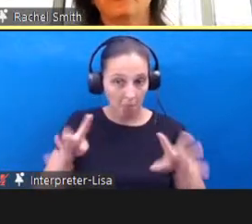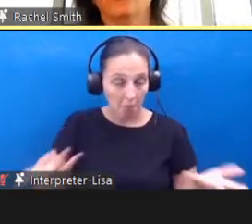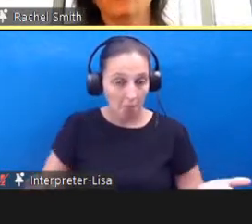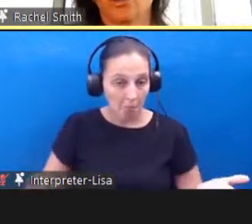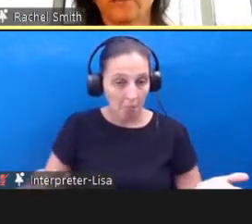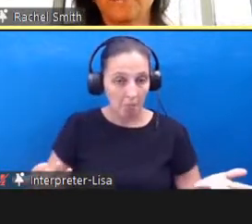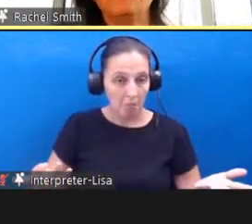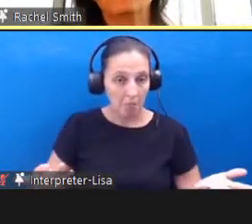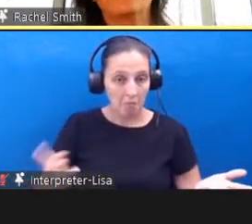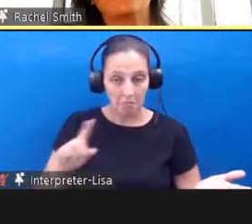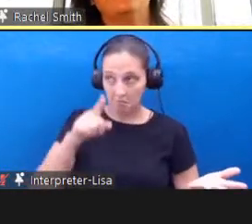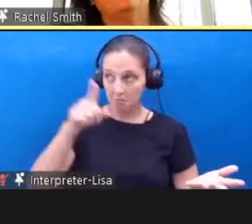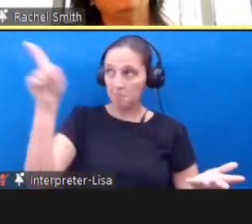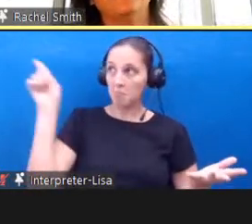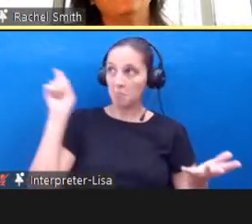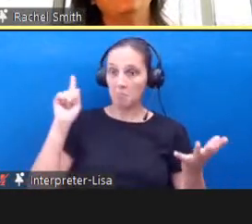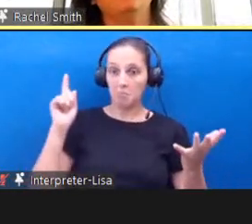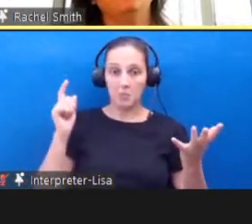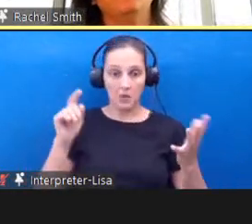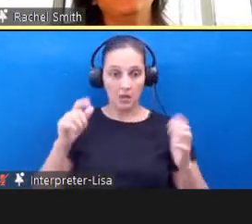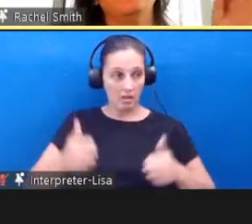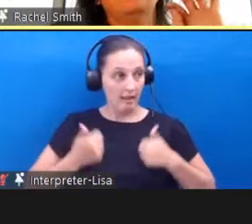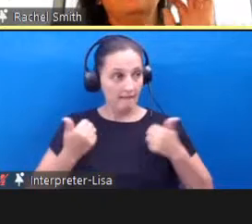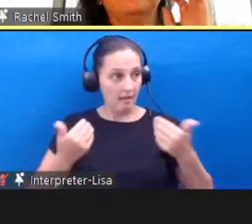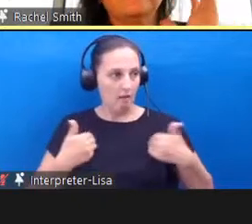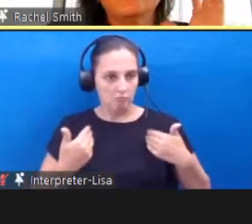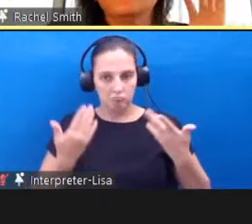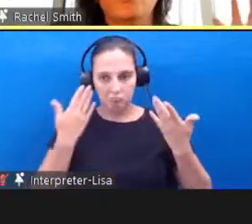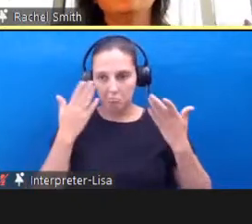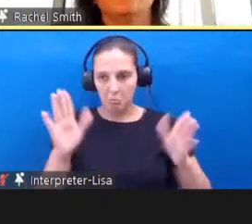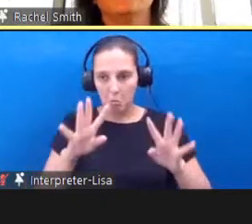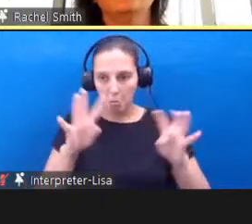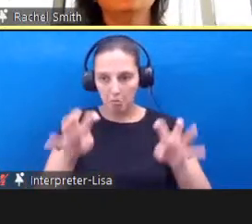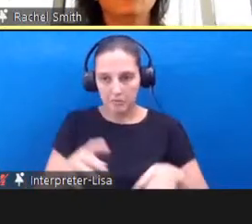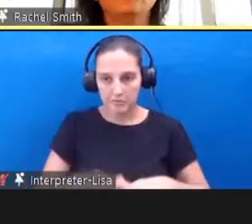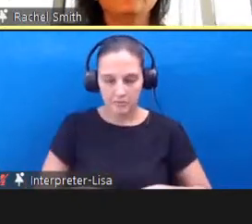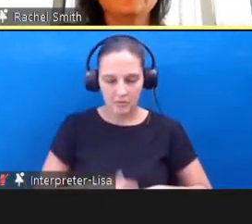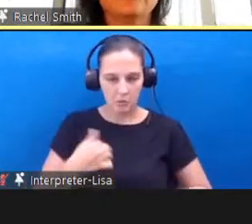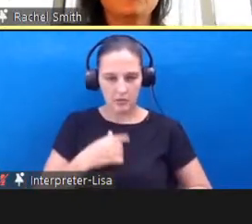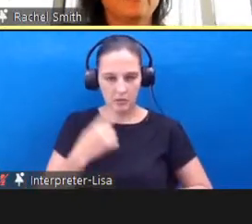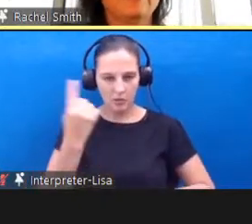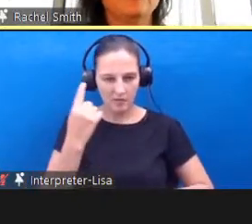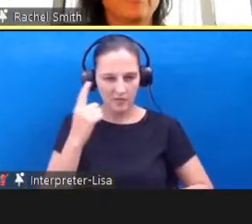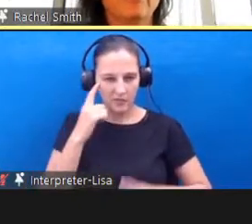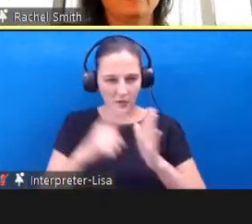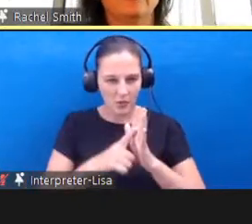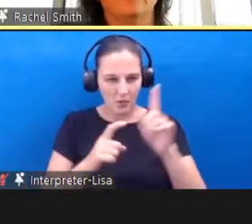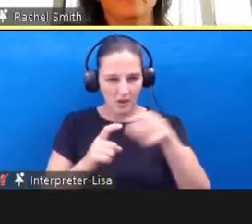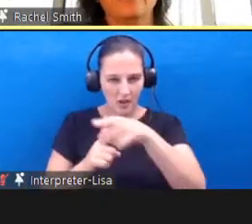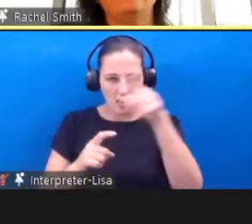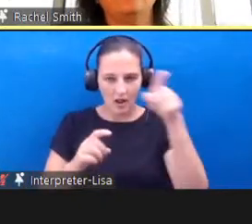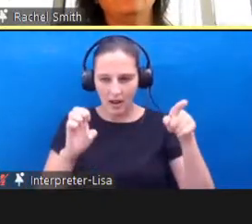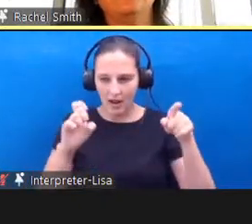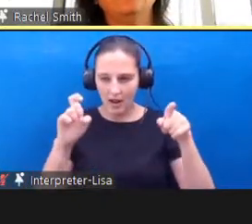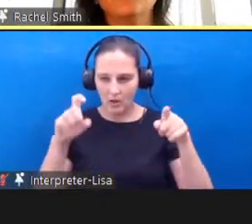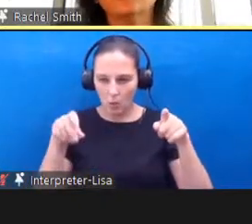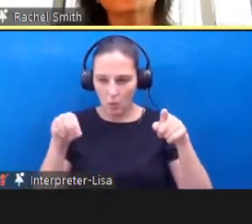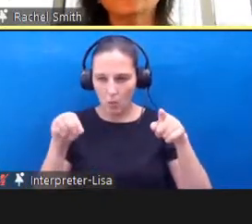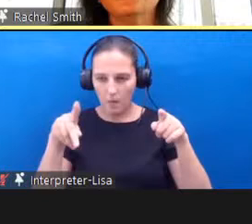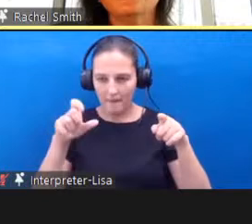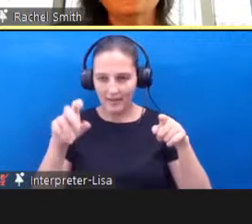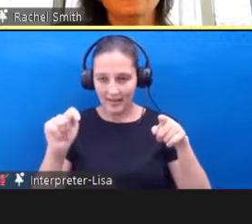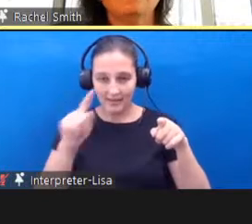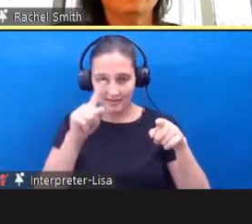from another world. And yet it makes us wonder, because all of these exoplanets are out here. And these